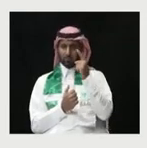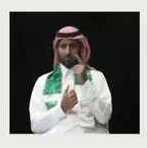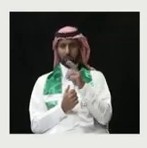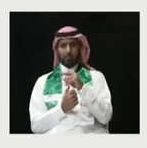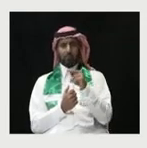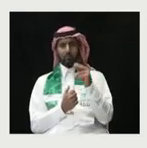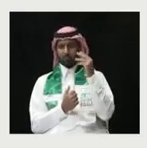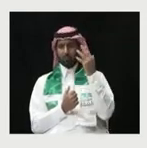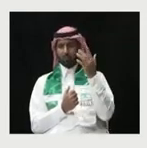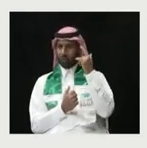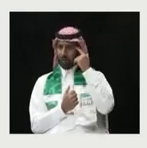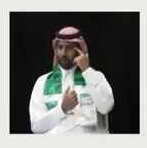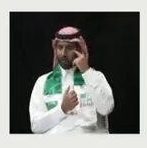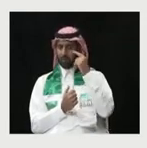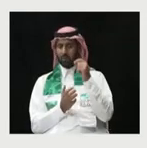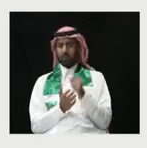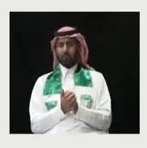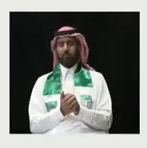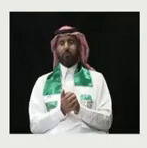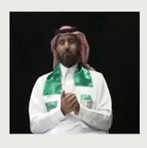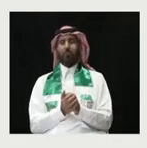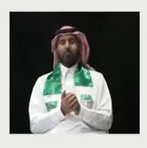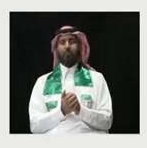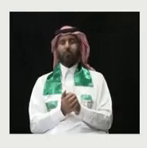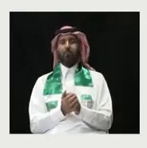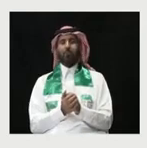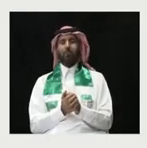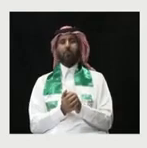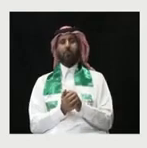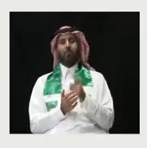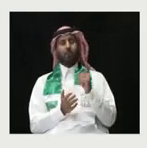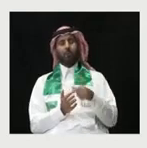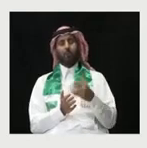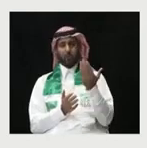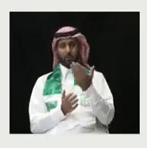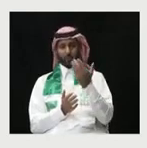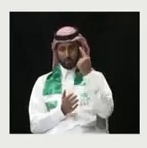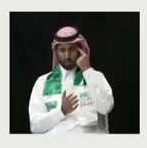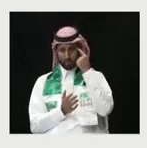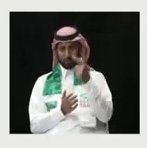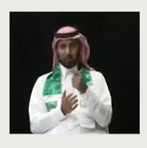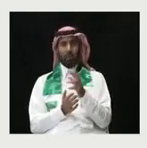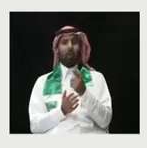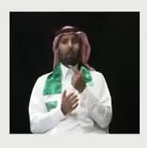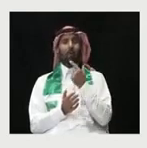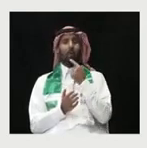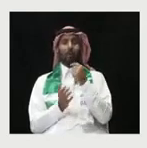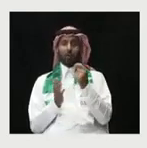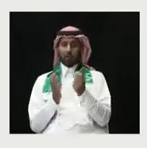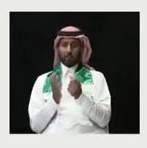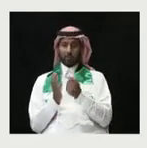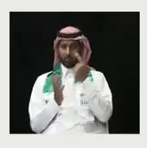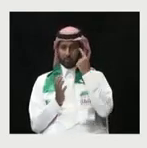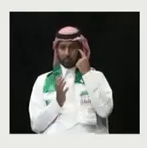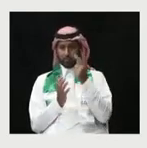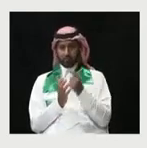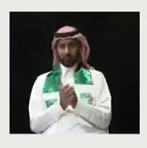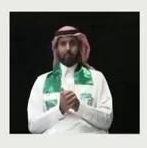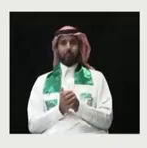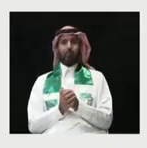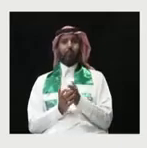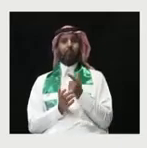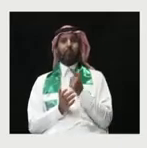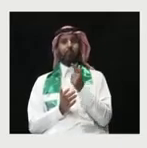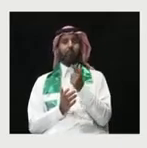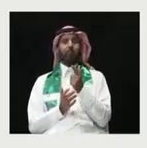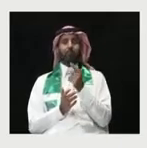and list them down in your books. In our lesson today, it's going to be a writing lesson. You